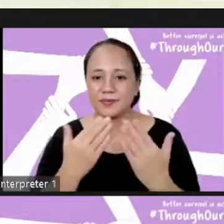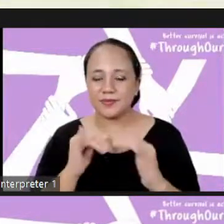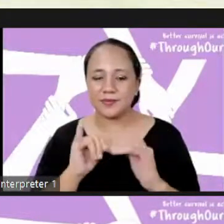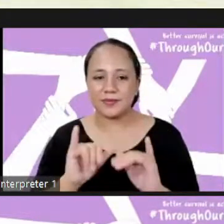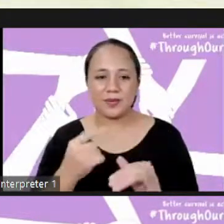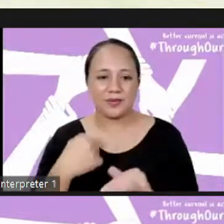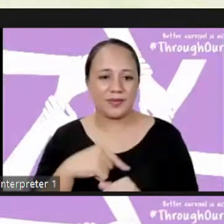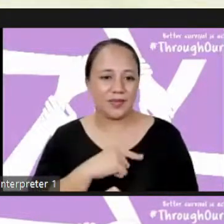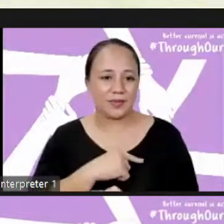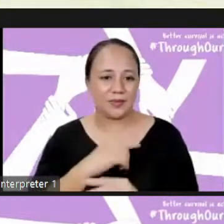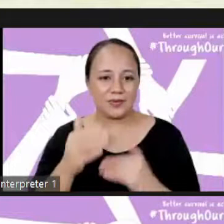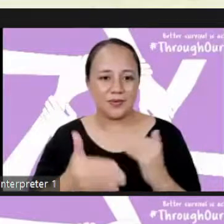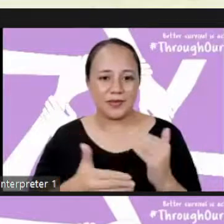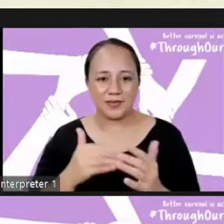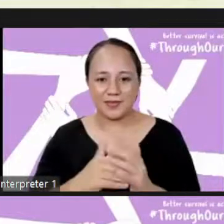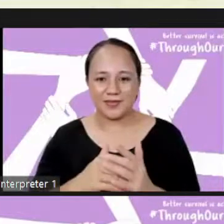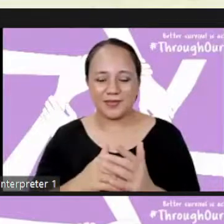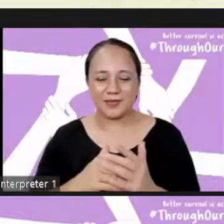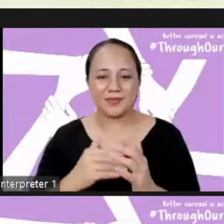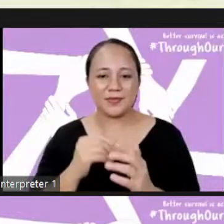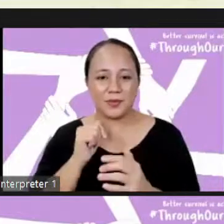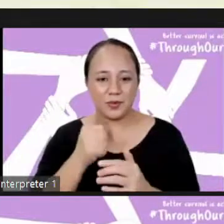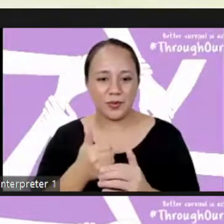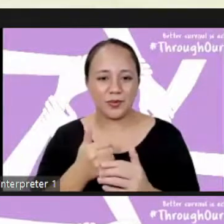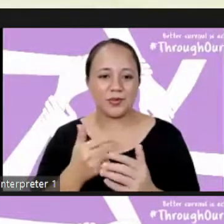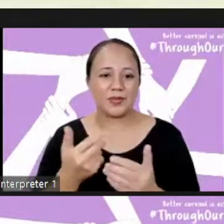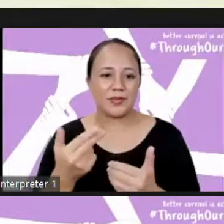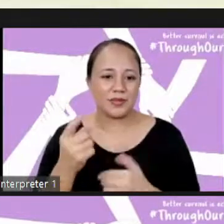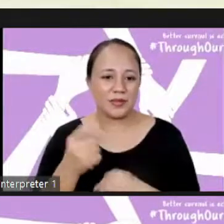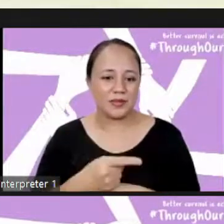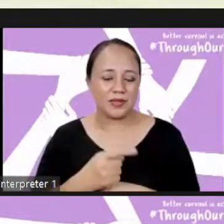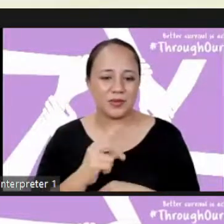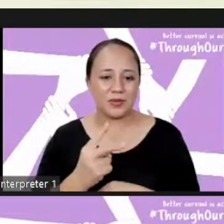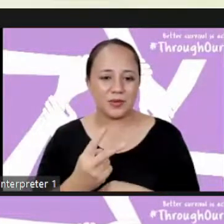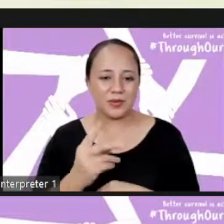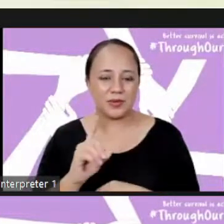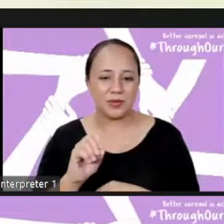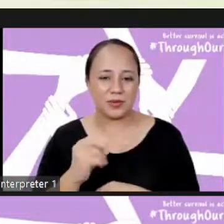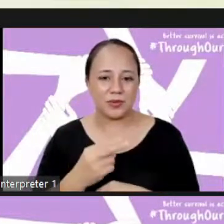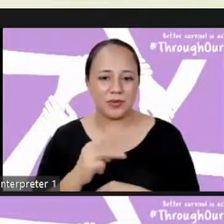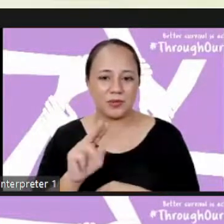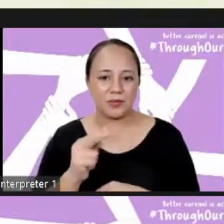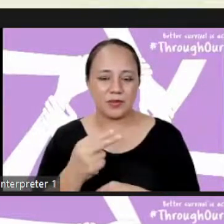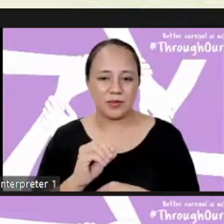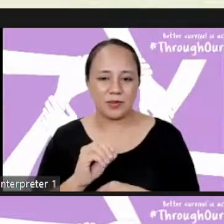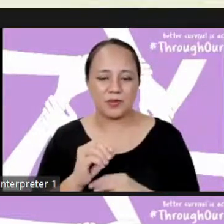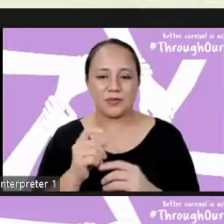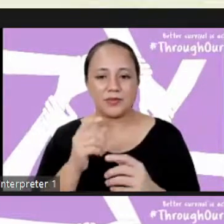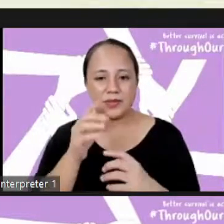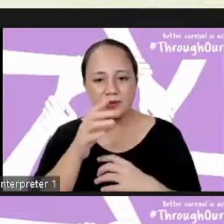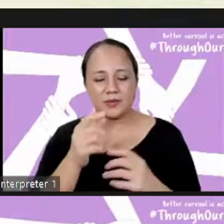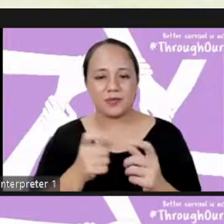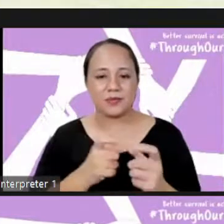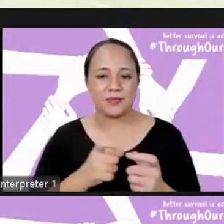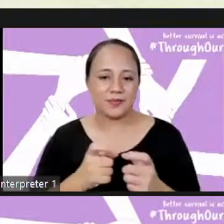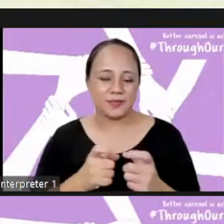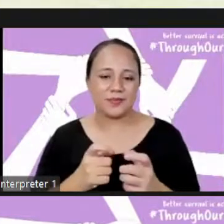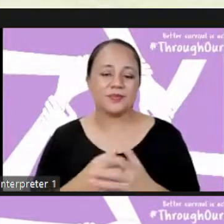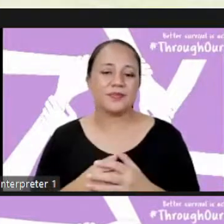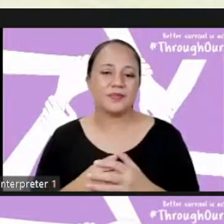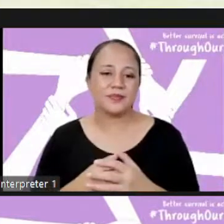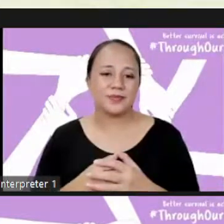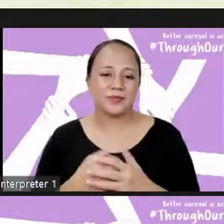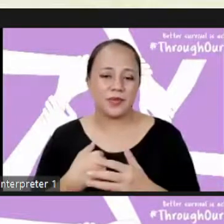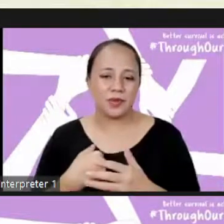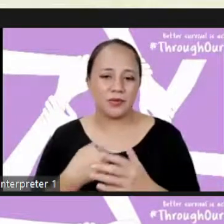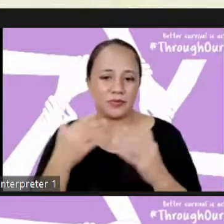us. So we invite you again to join us tomorrow for the day 2 of the first DOH-WHO Cancer Control Stakeholder Summit,